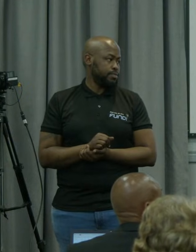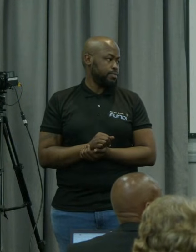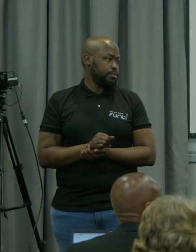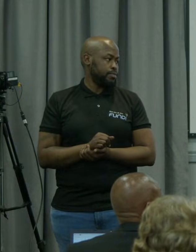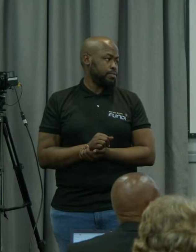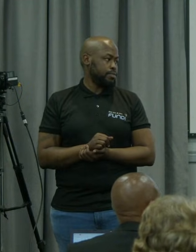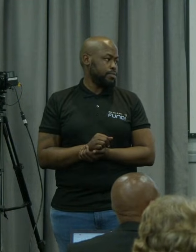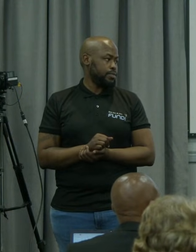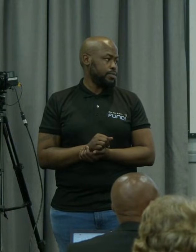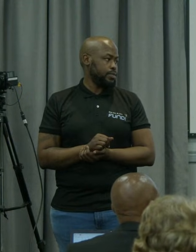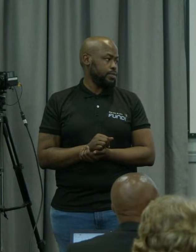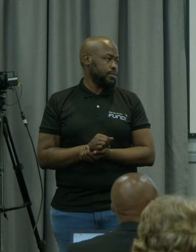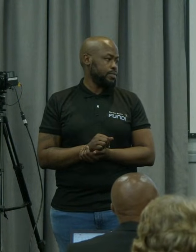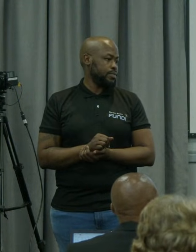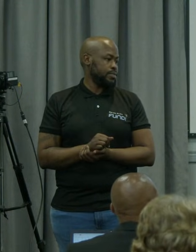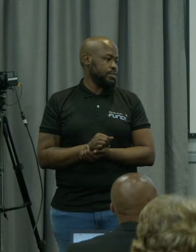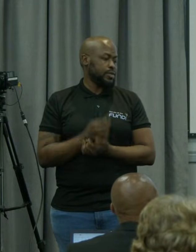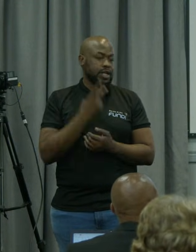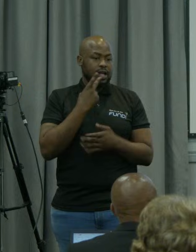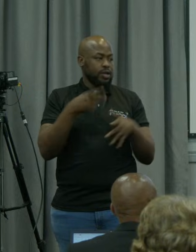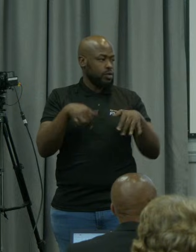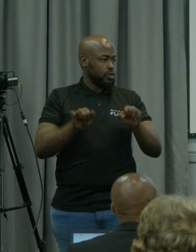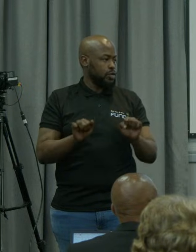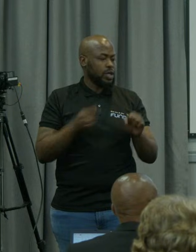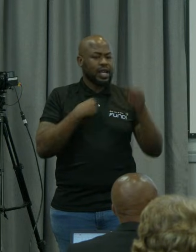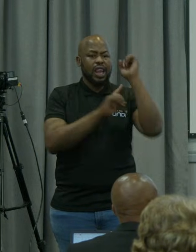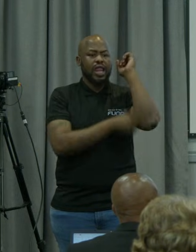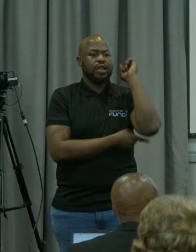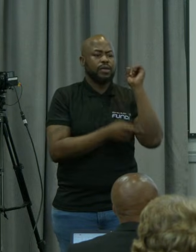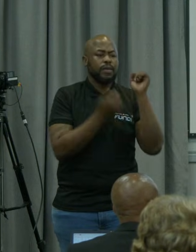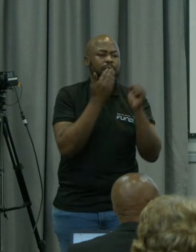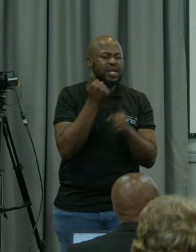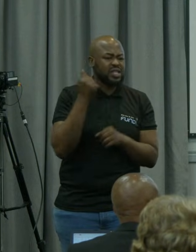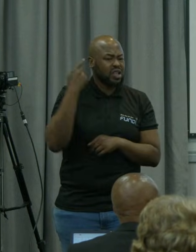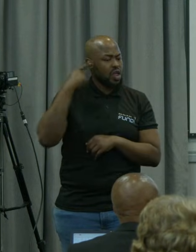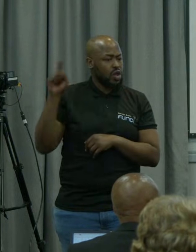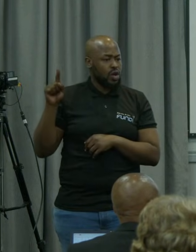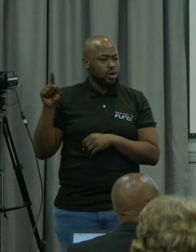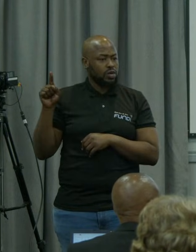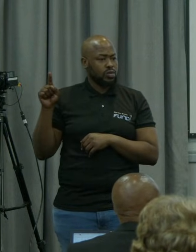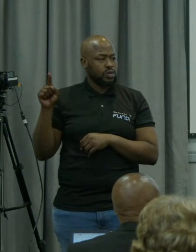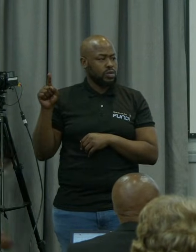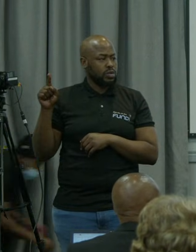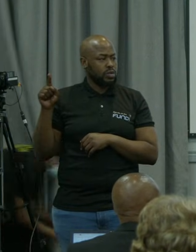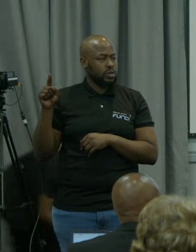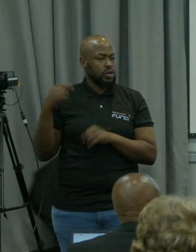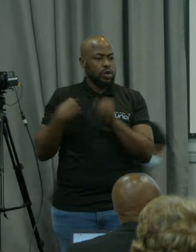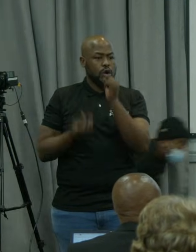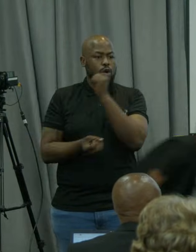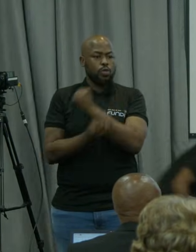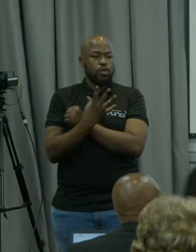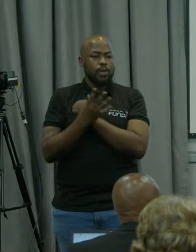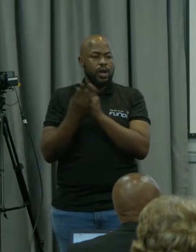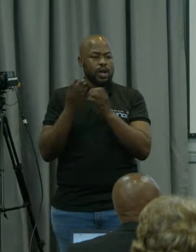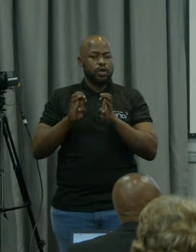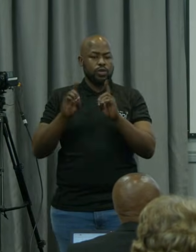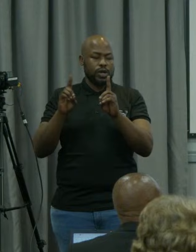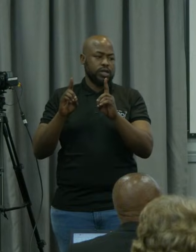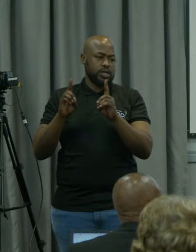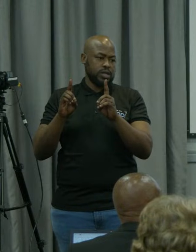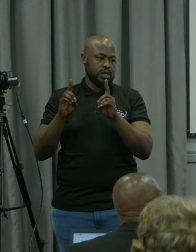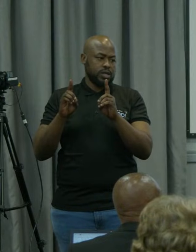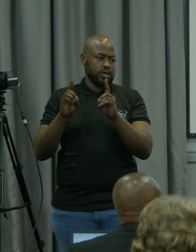you. Thank you, Chair. Yeah, just the last thing is please ignore your bubble and identification requirements because we're still actually busy